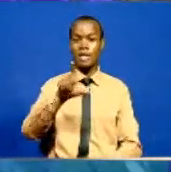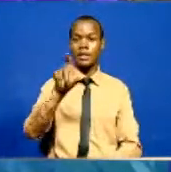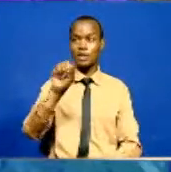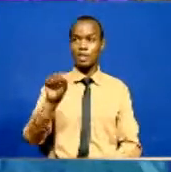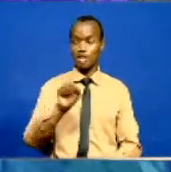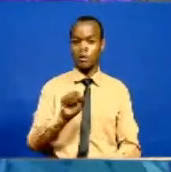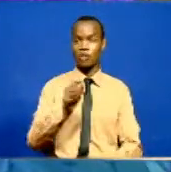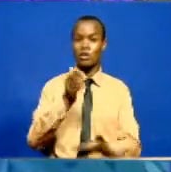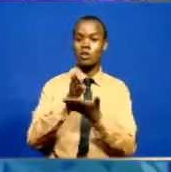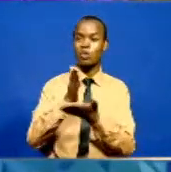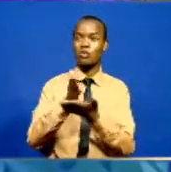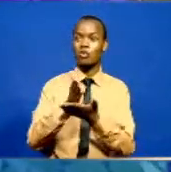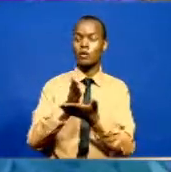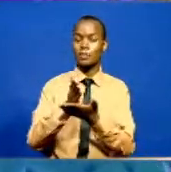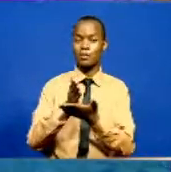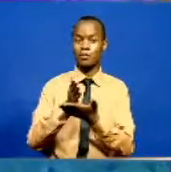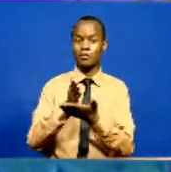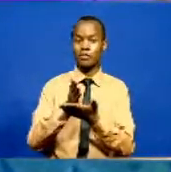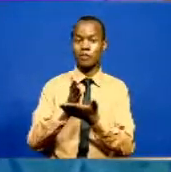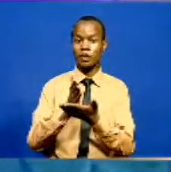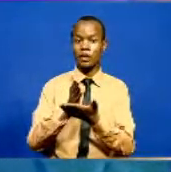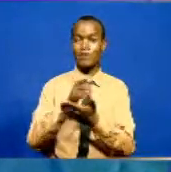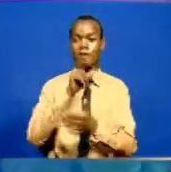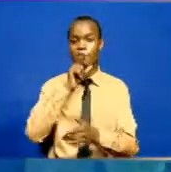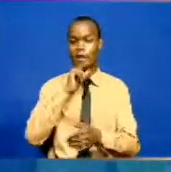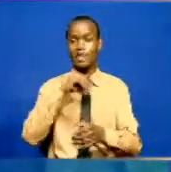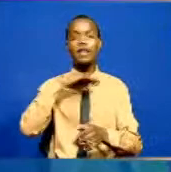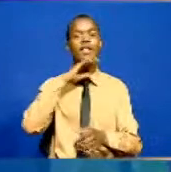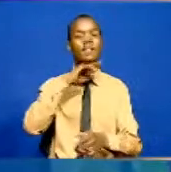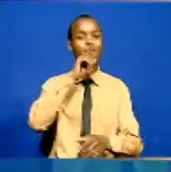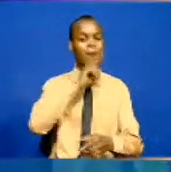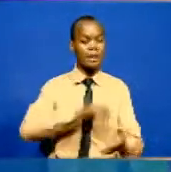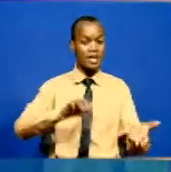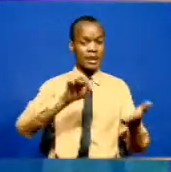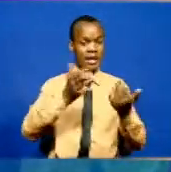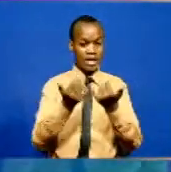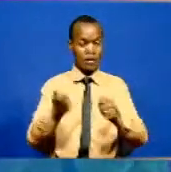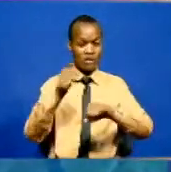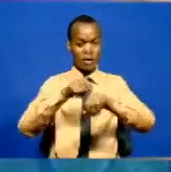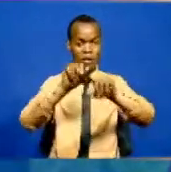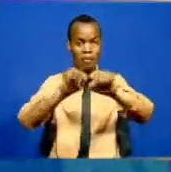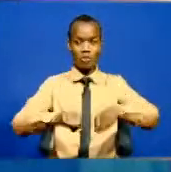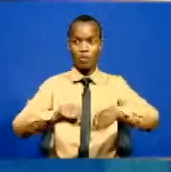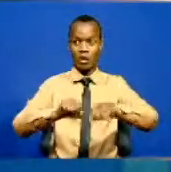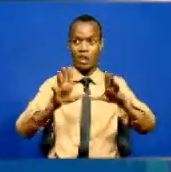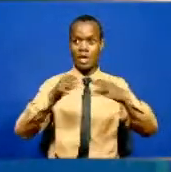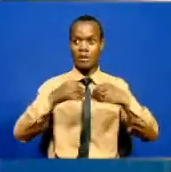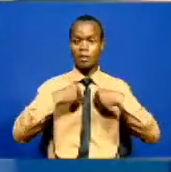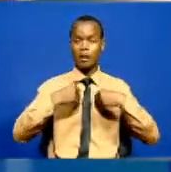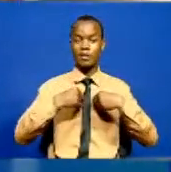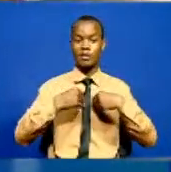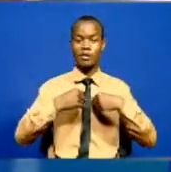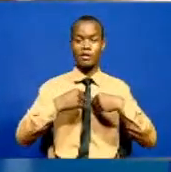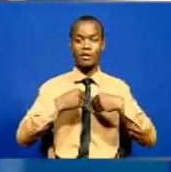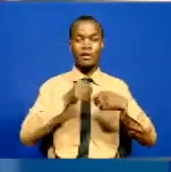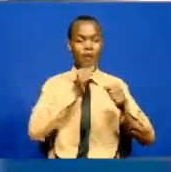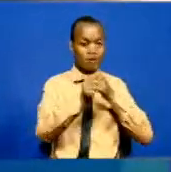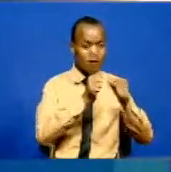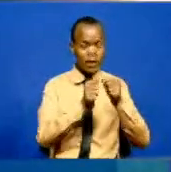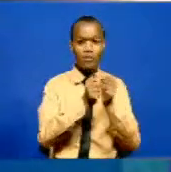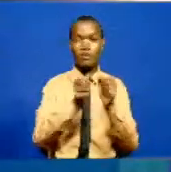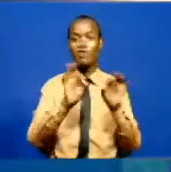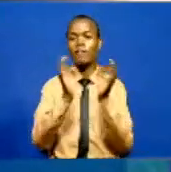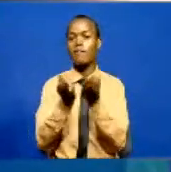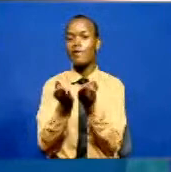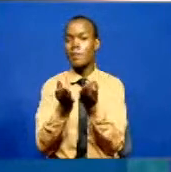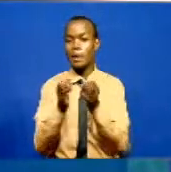gone. Prove yourself a man. Not fighting the family members. That's not when you prove